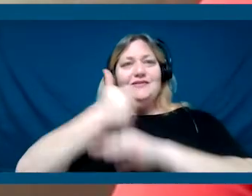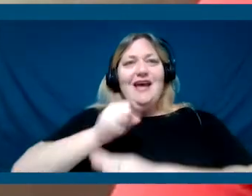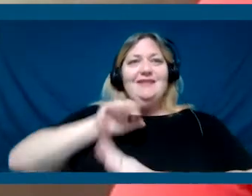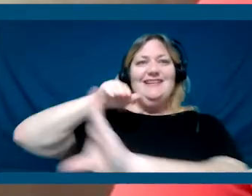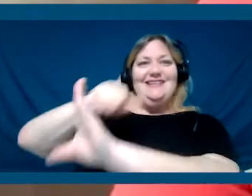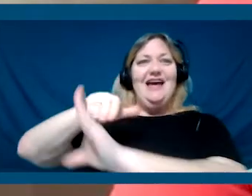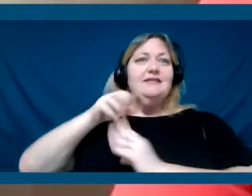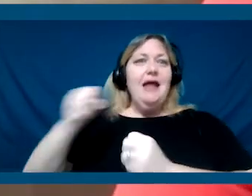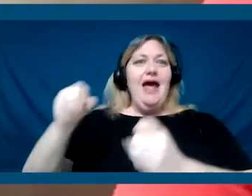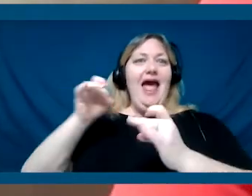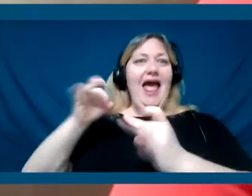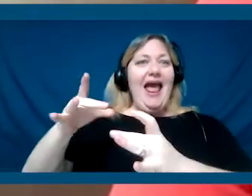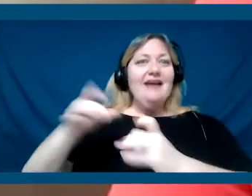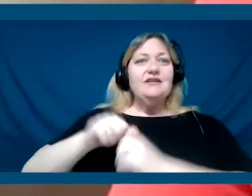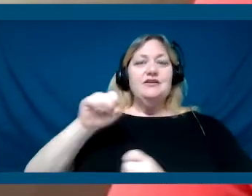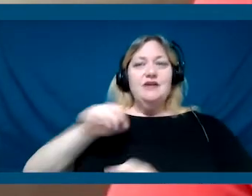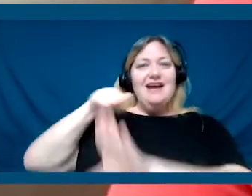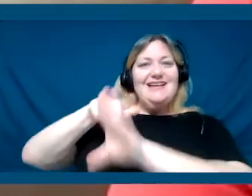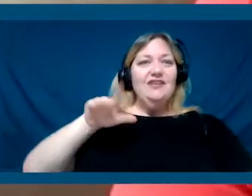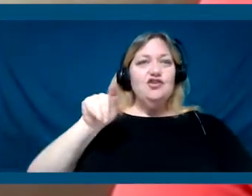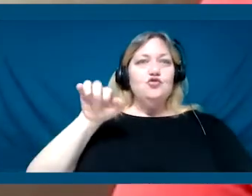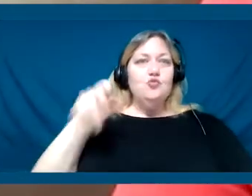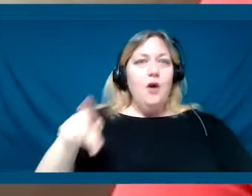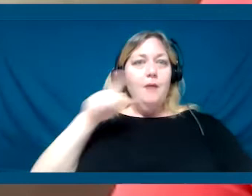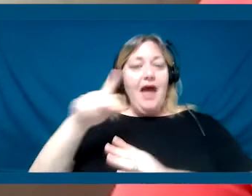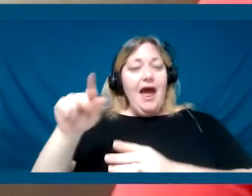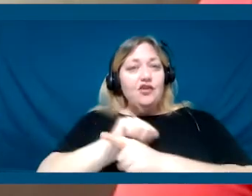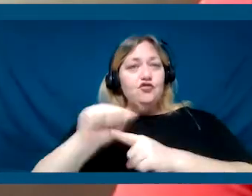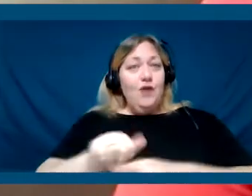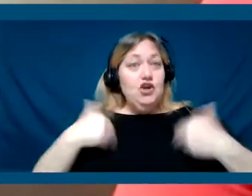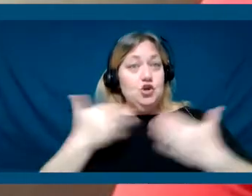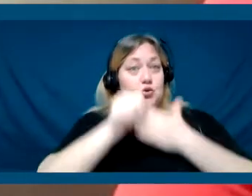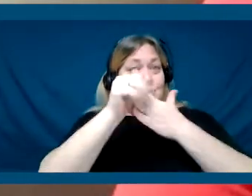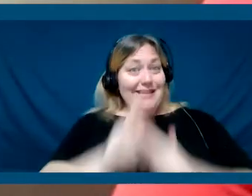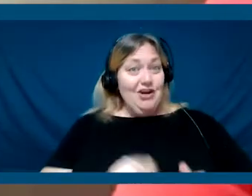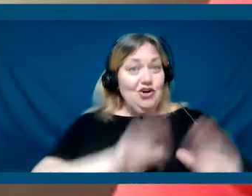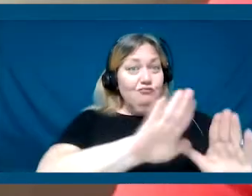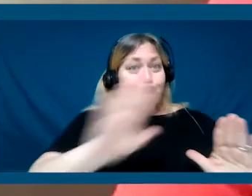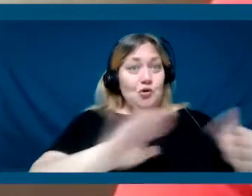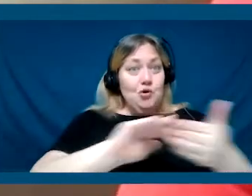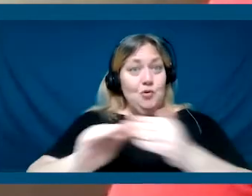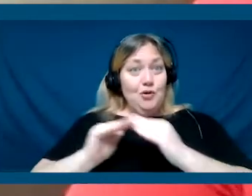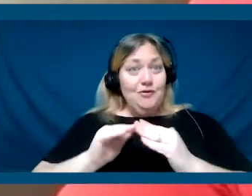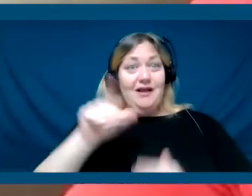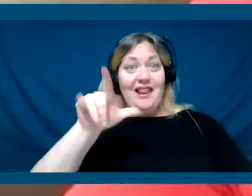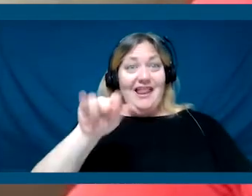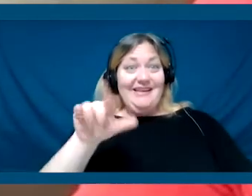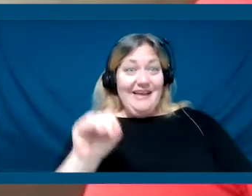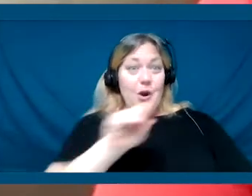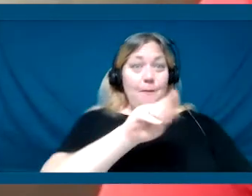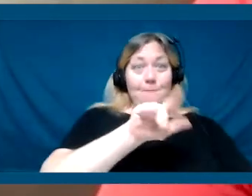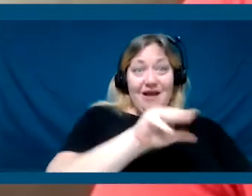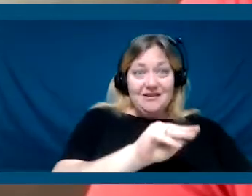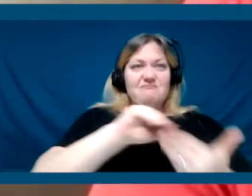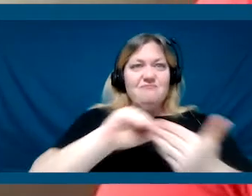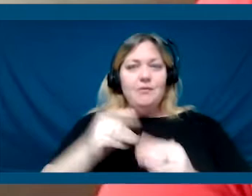hate, to stand against Trump, and trained youth leaders in our respective communities, Latino and Muslims.